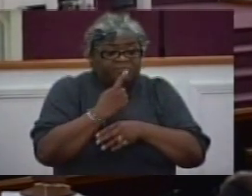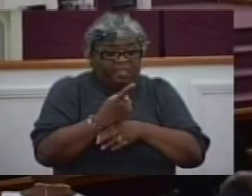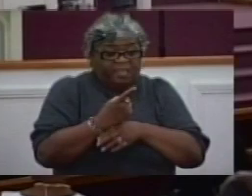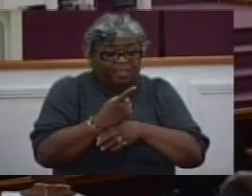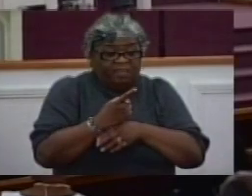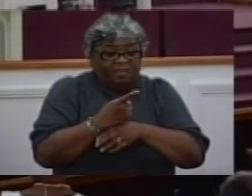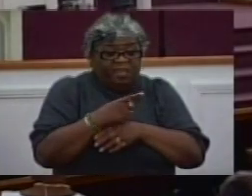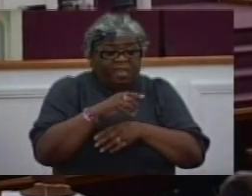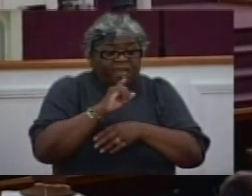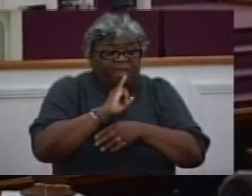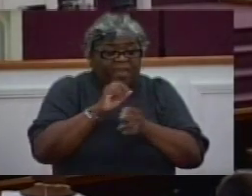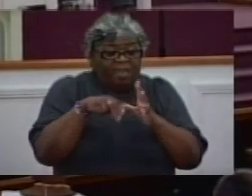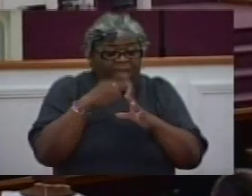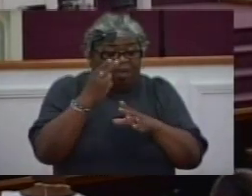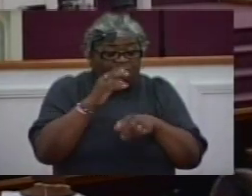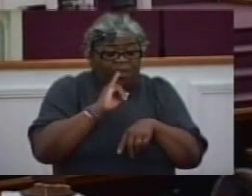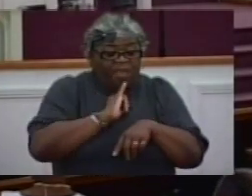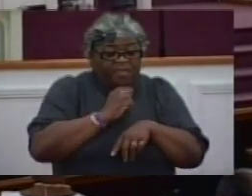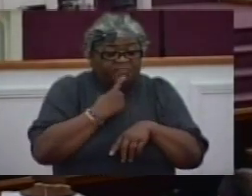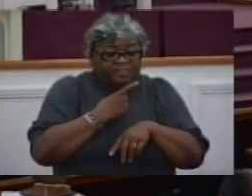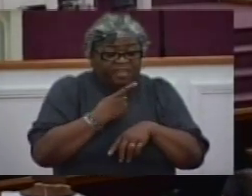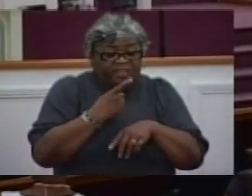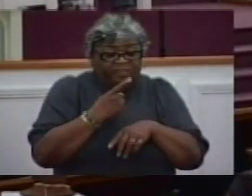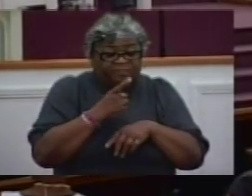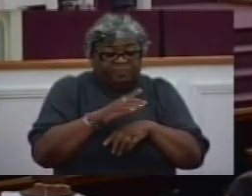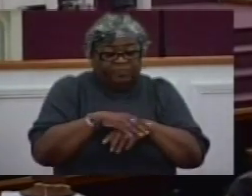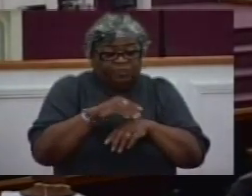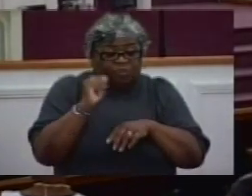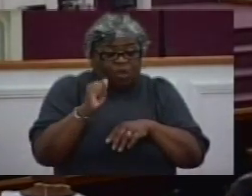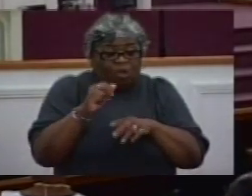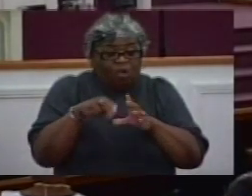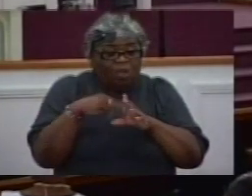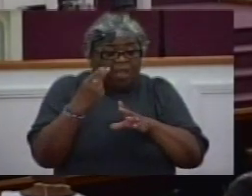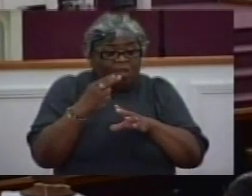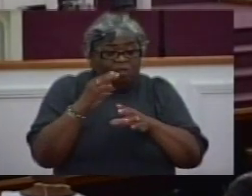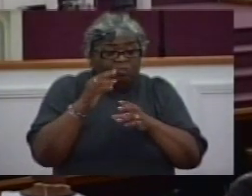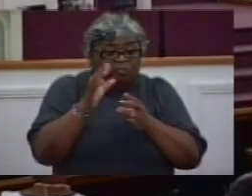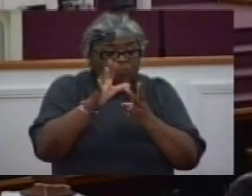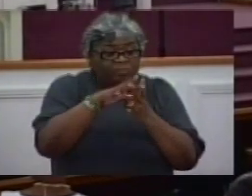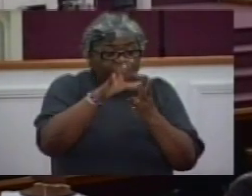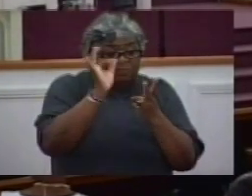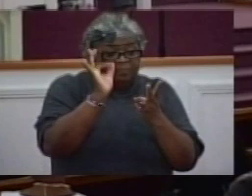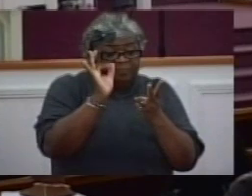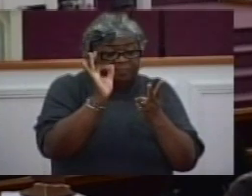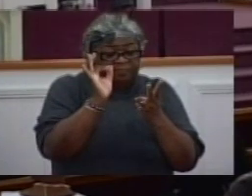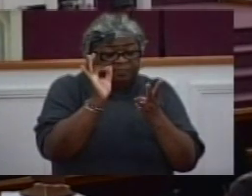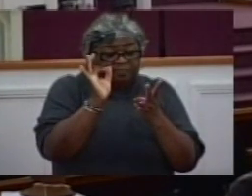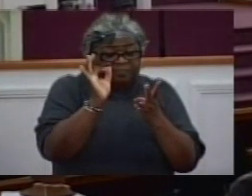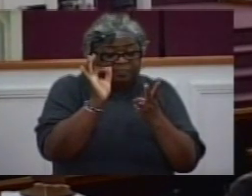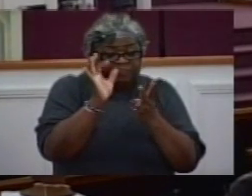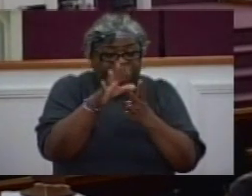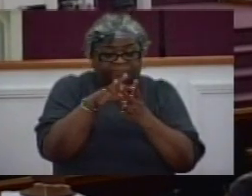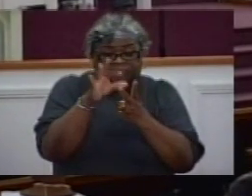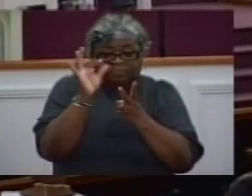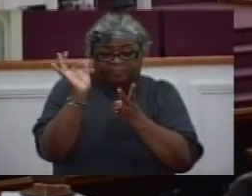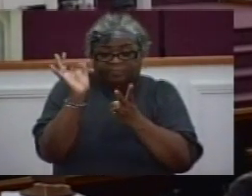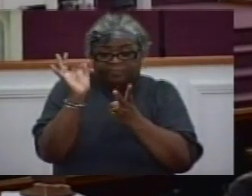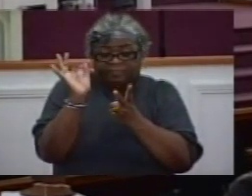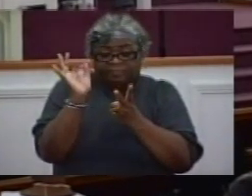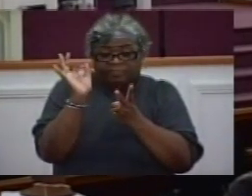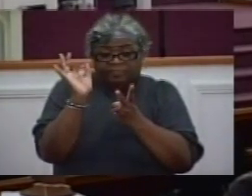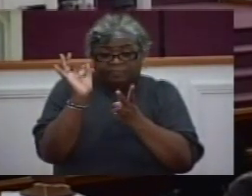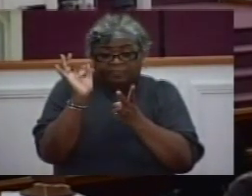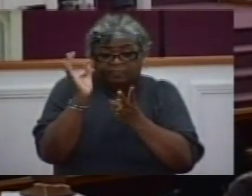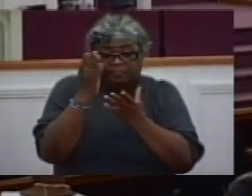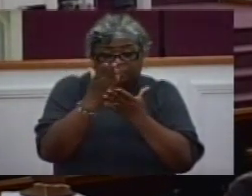I say. It is to call out. It is to select. It is to elect. And it is also